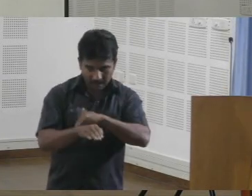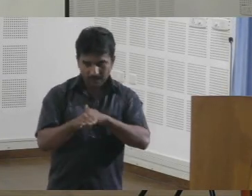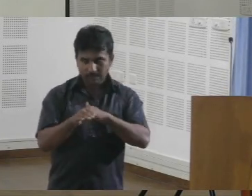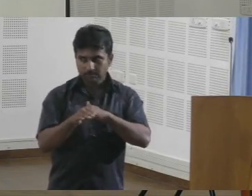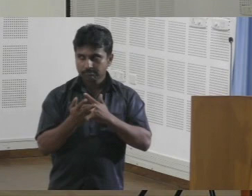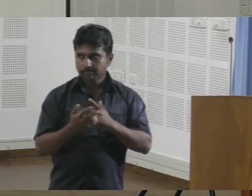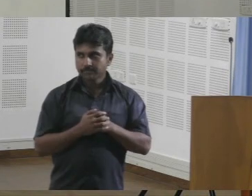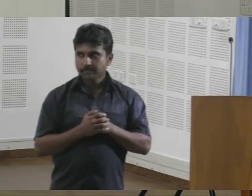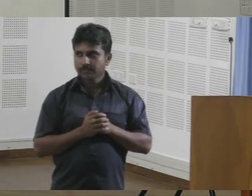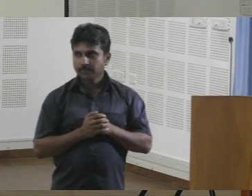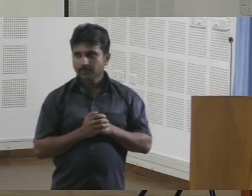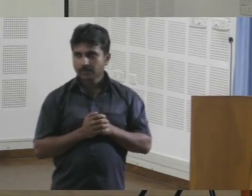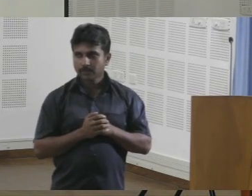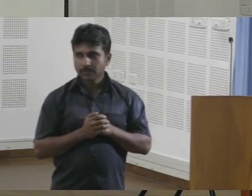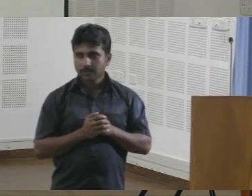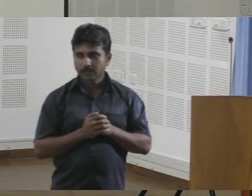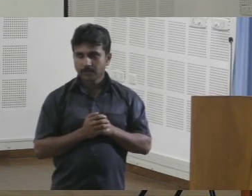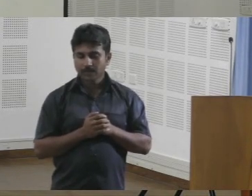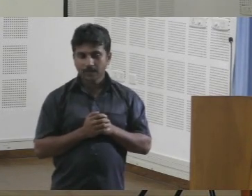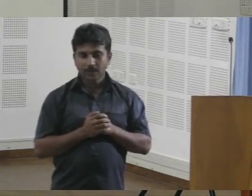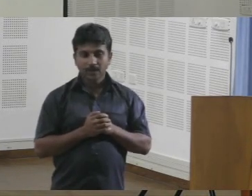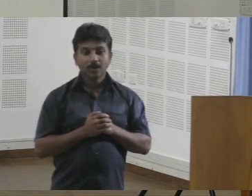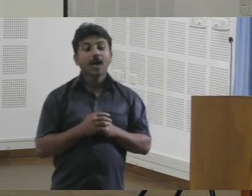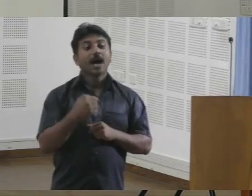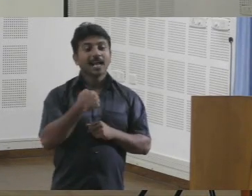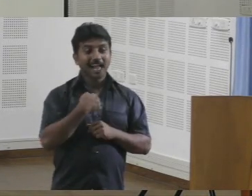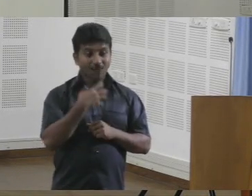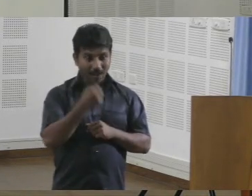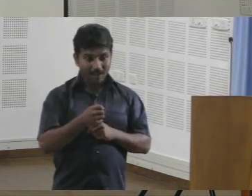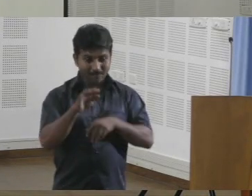Go upstairs. I want to go upstairs. Other one go?